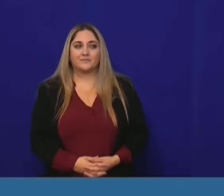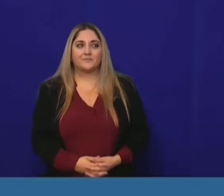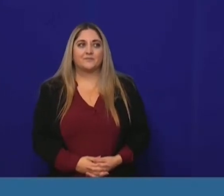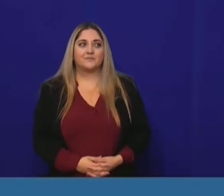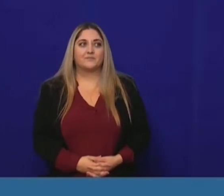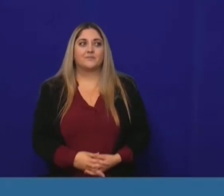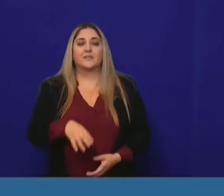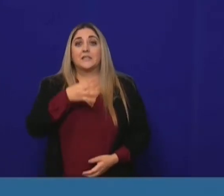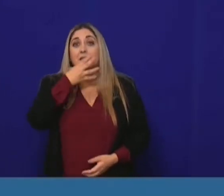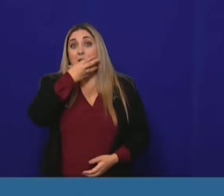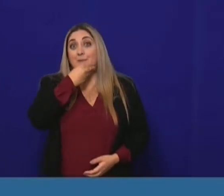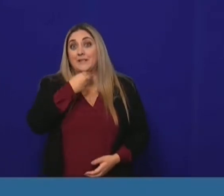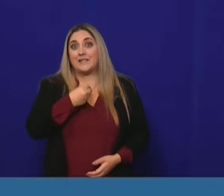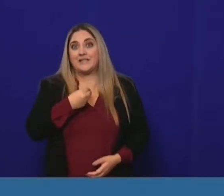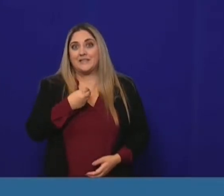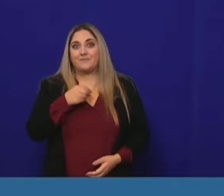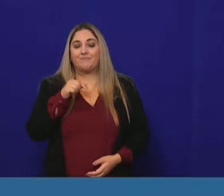bħalissa